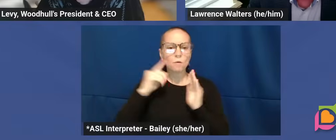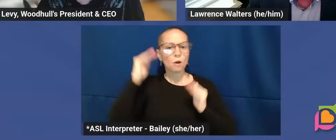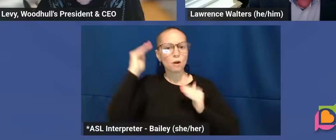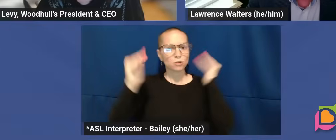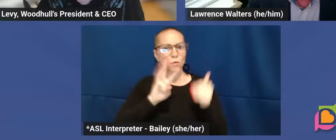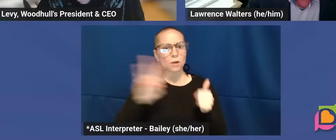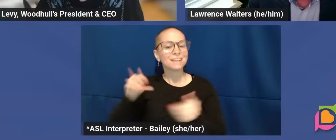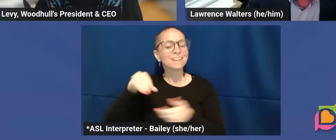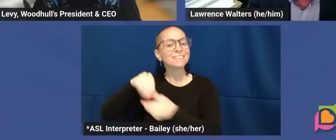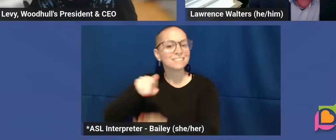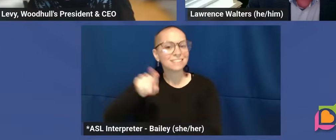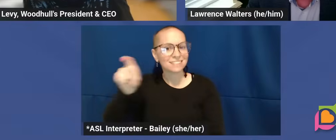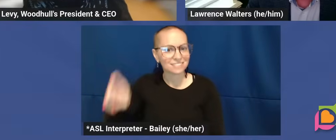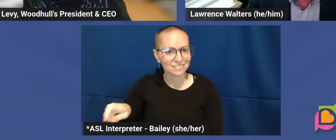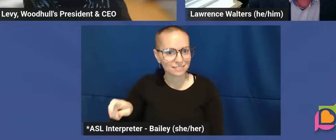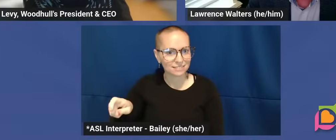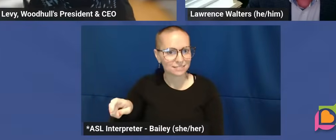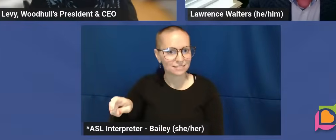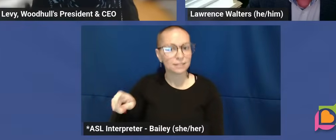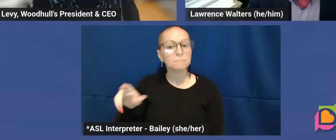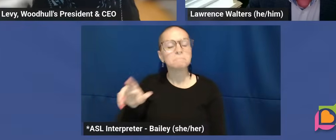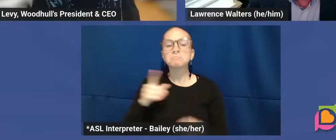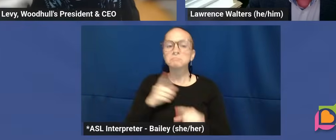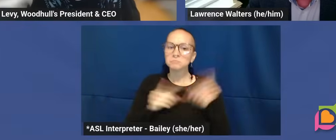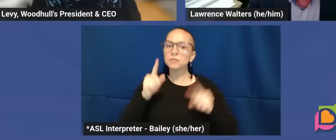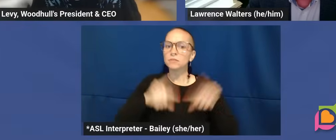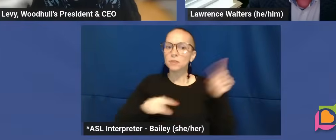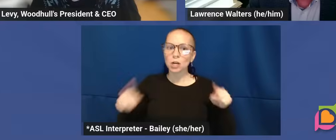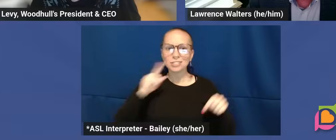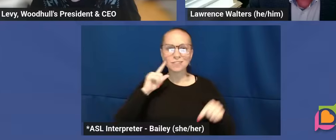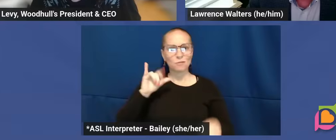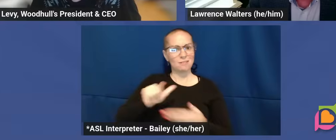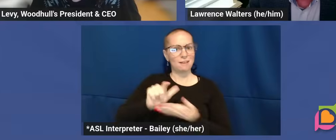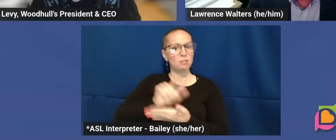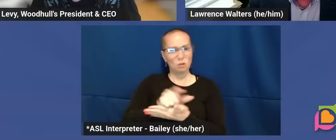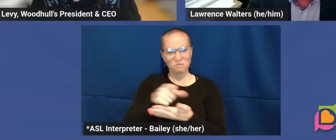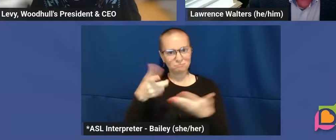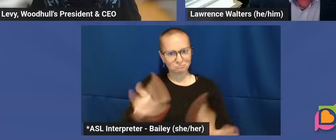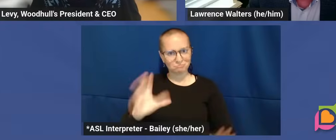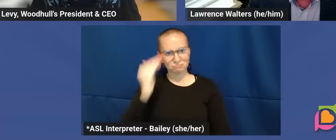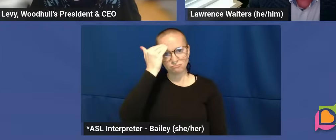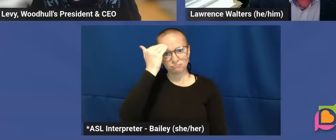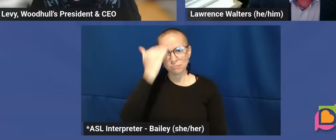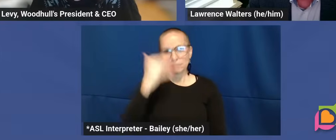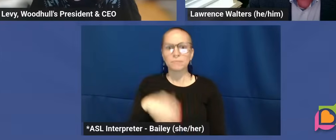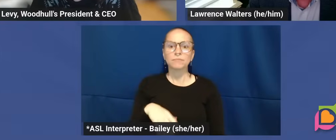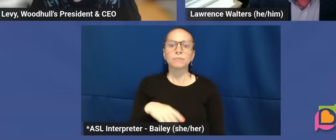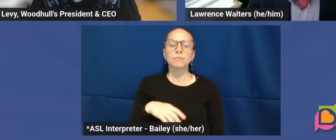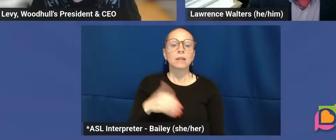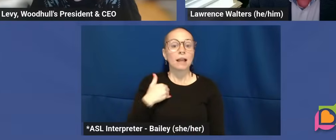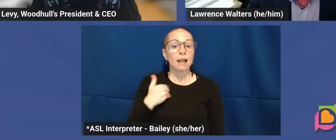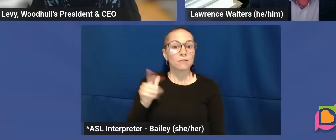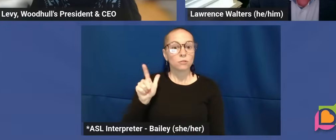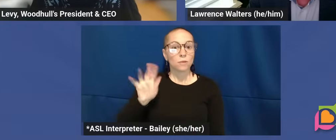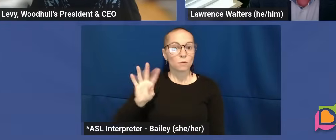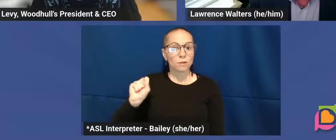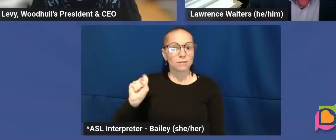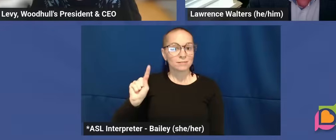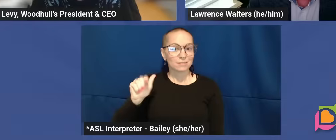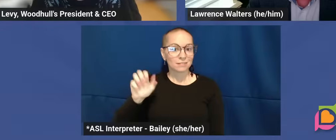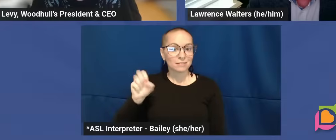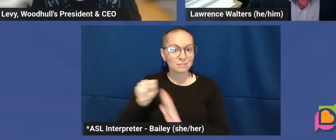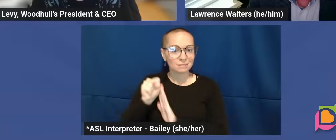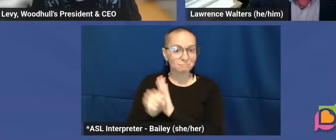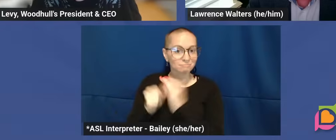in Texas. There are different variations of this law, as you know. We've got 24 states that have